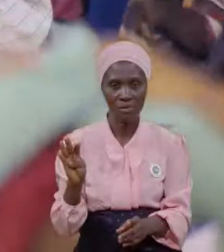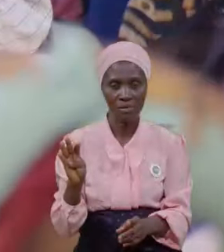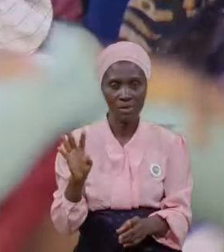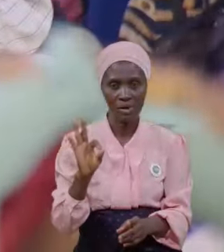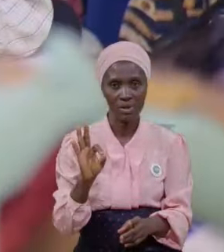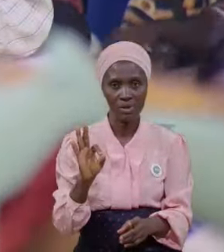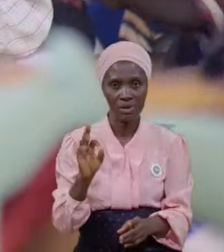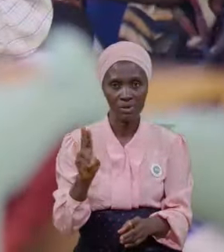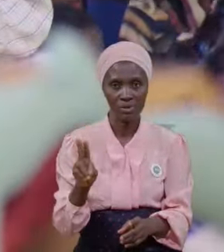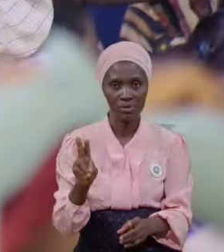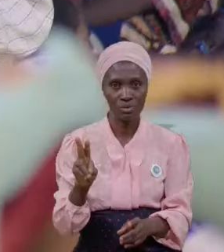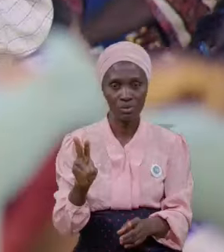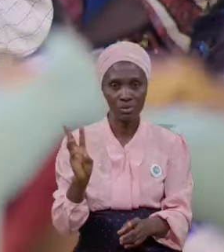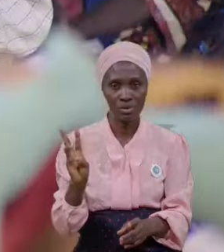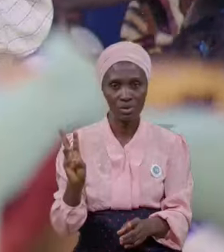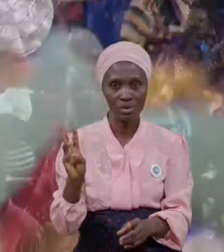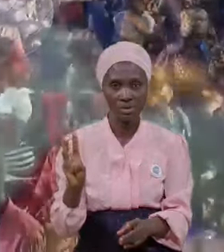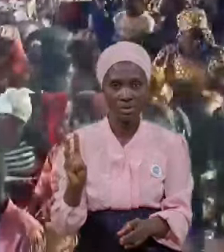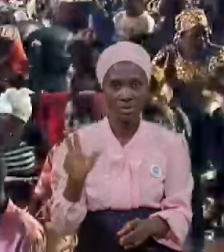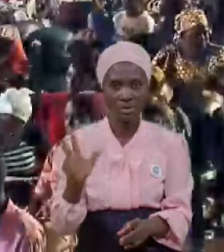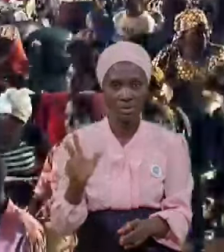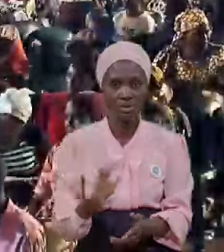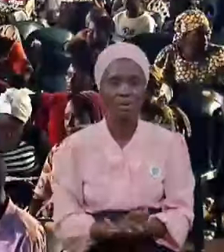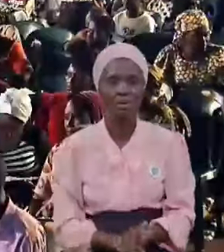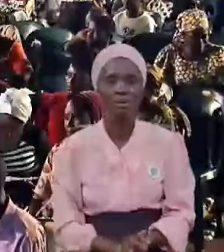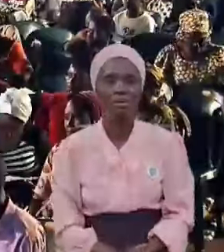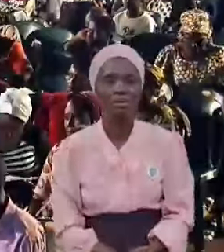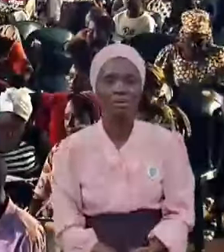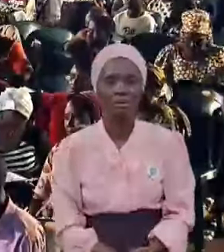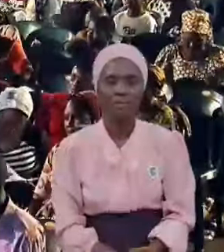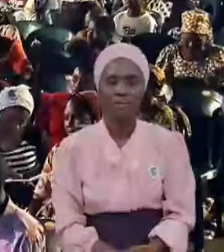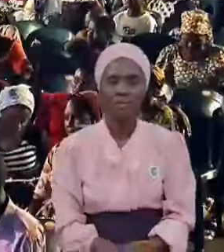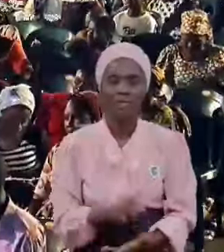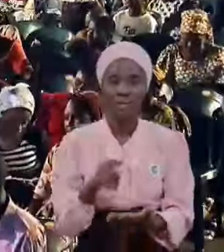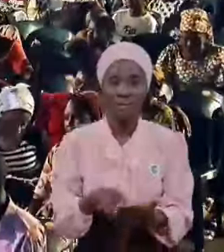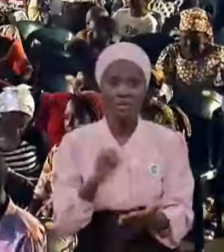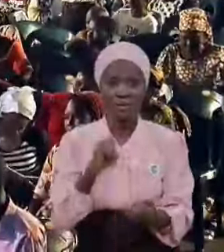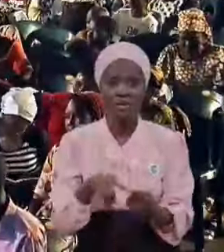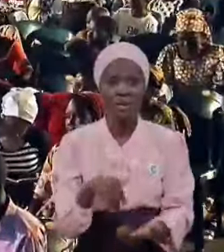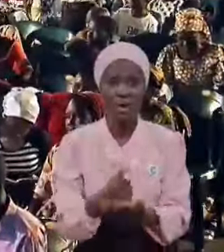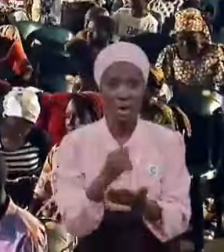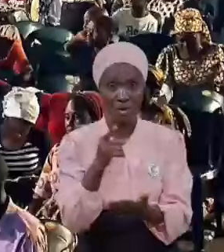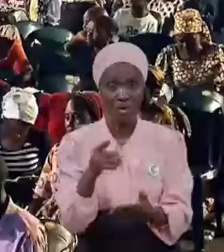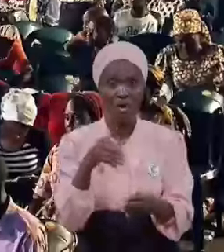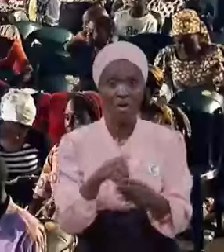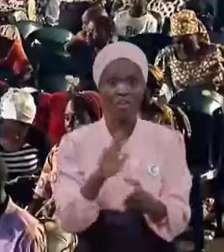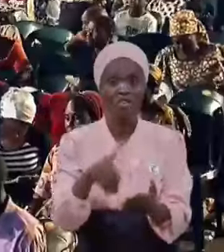+234 915 444 9263 is to help you in your newfound faith to